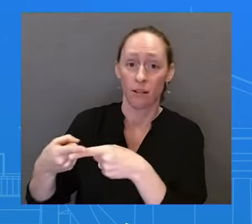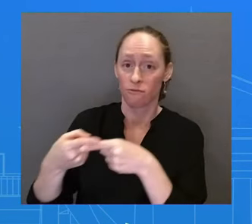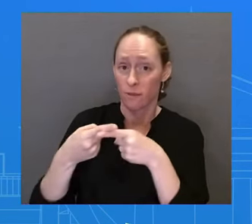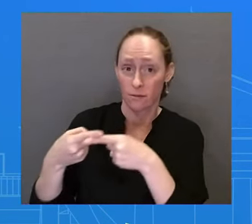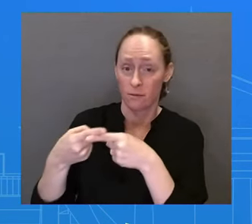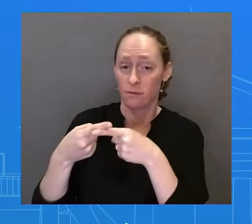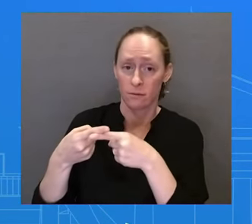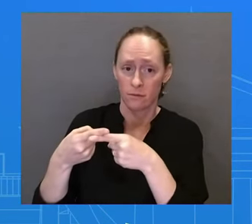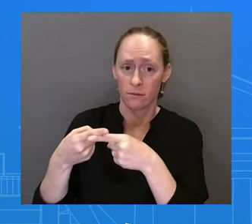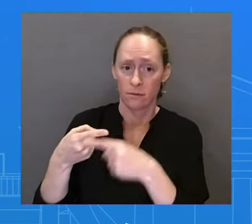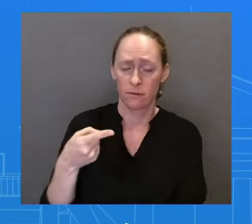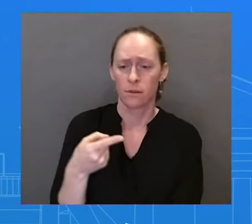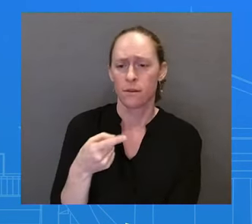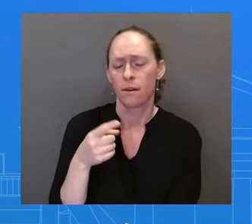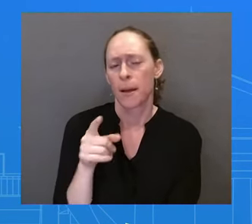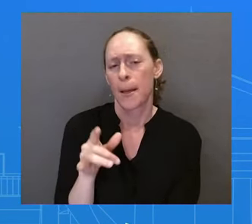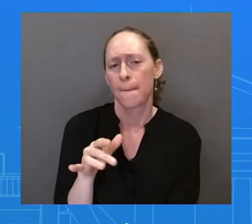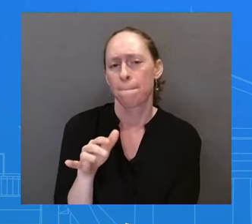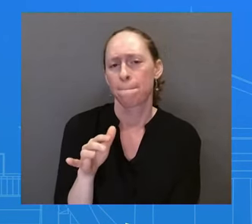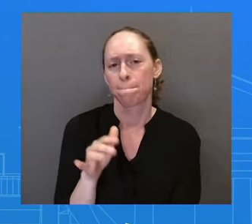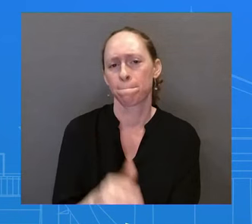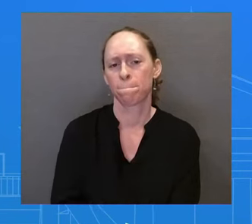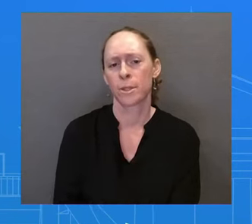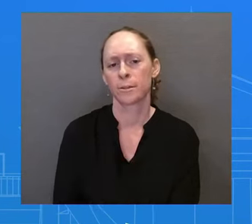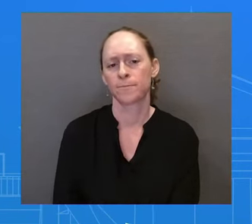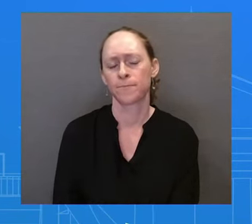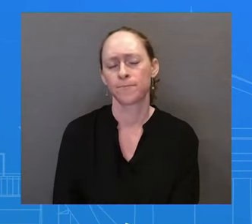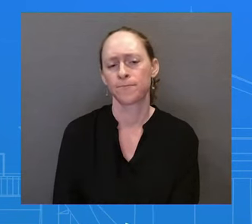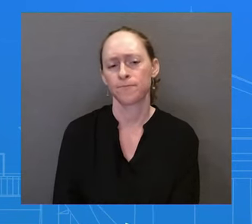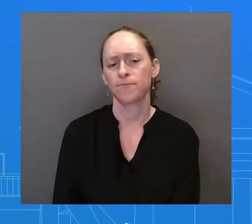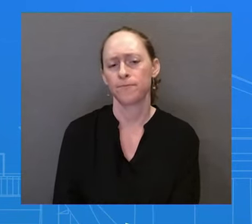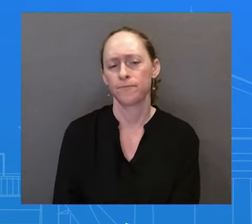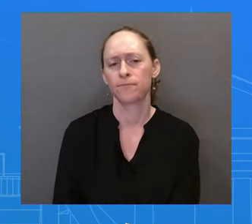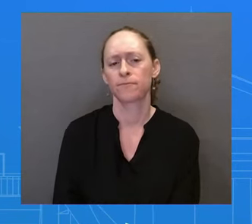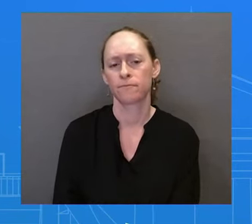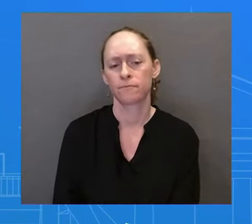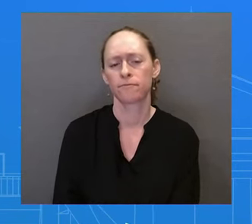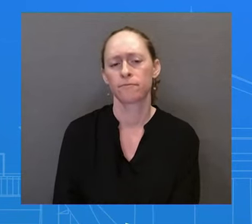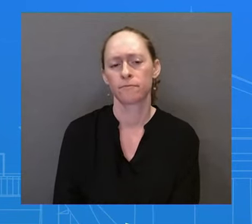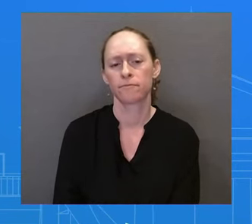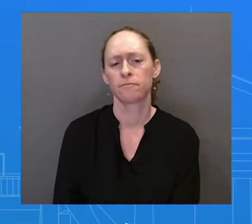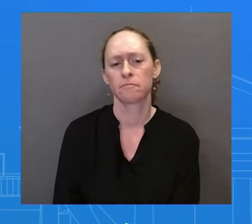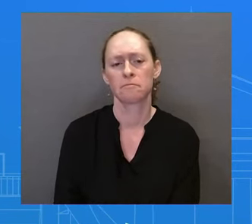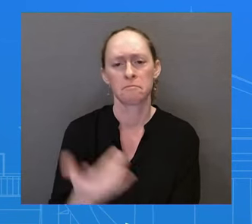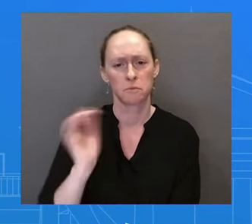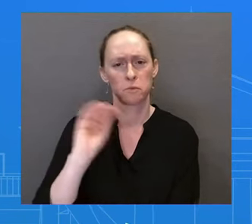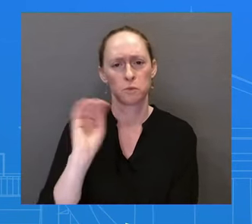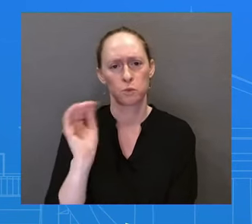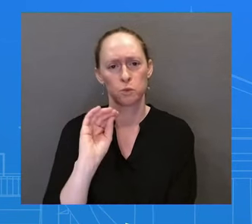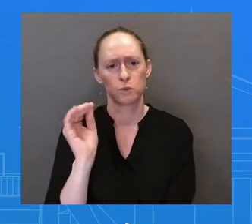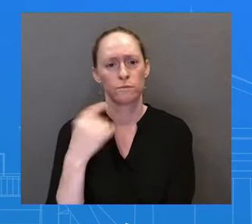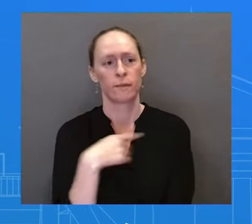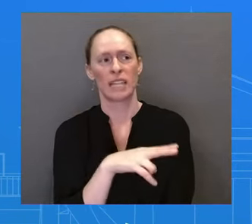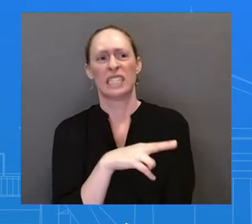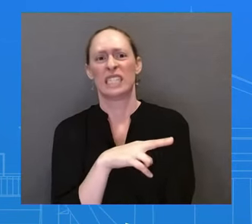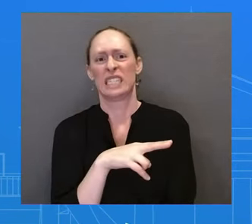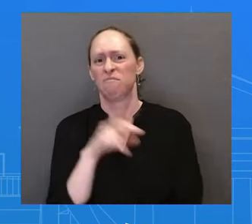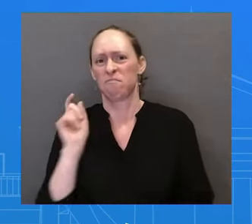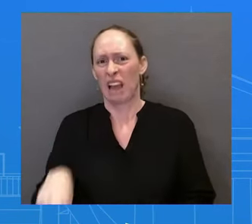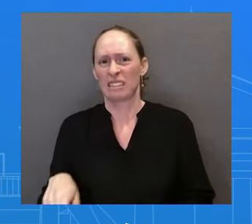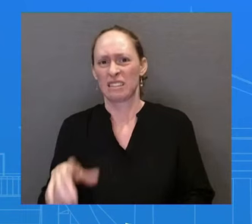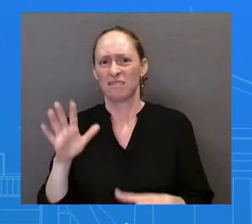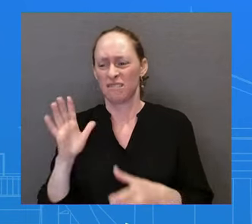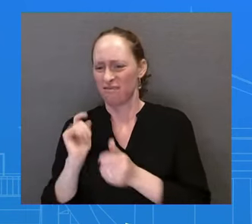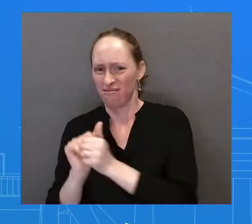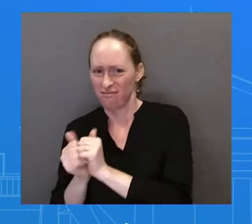no indication of anything that would force us to change our own posture with respect to nuclear readiness or